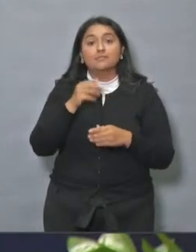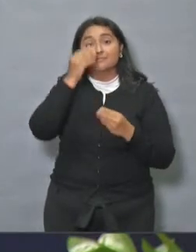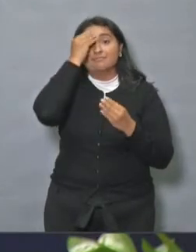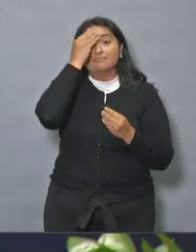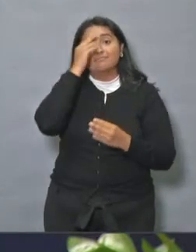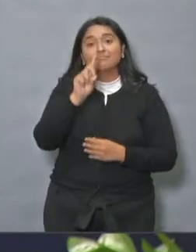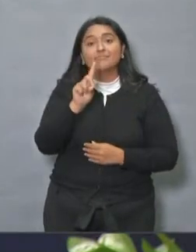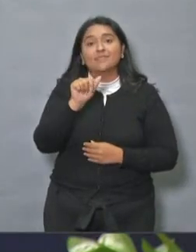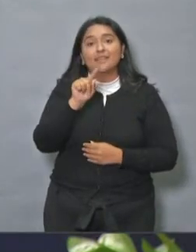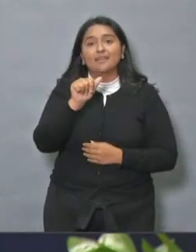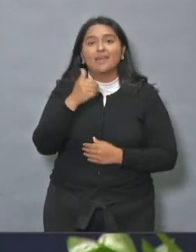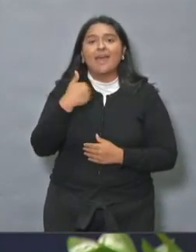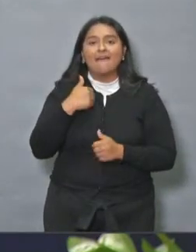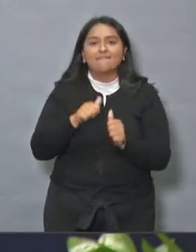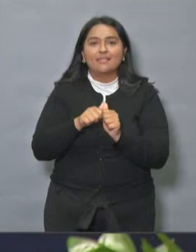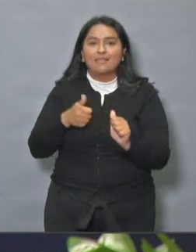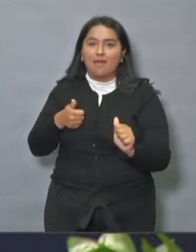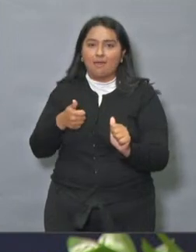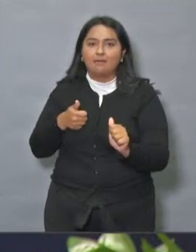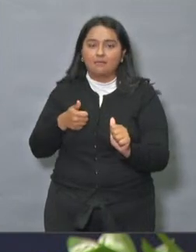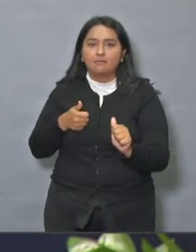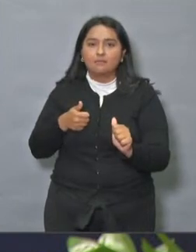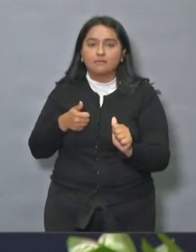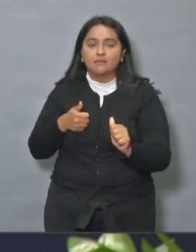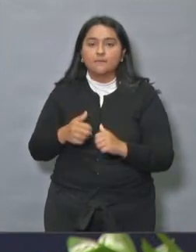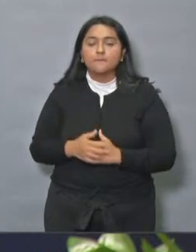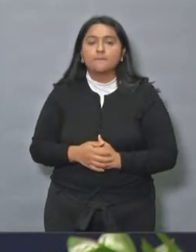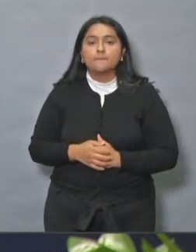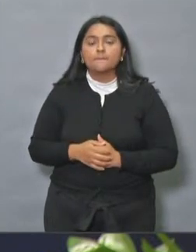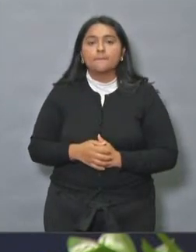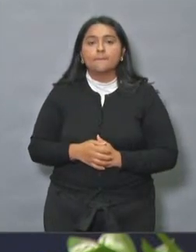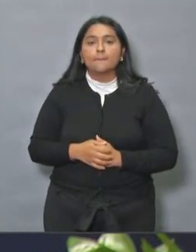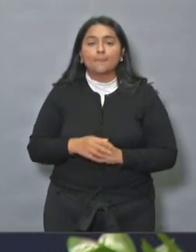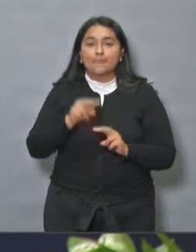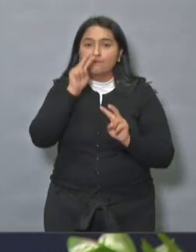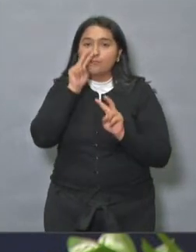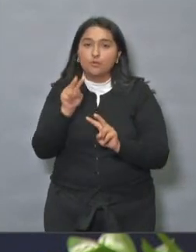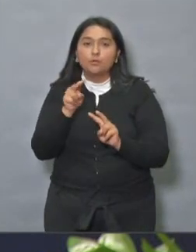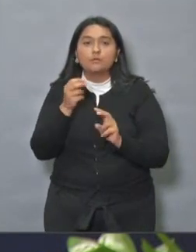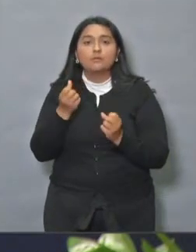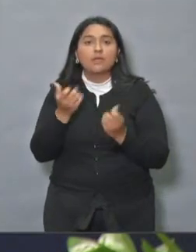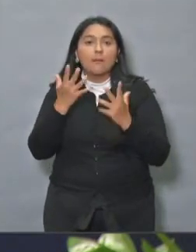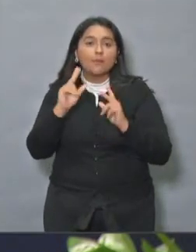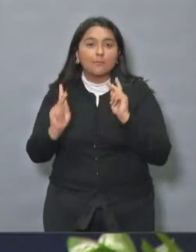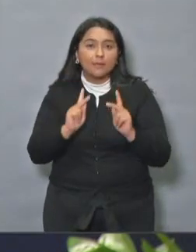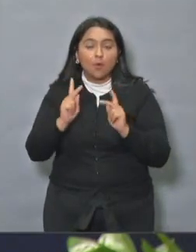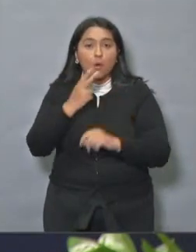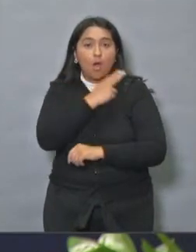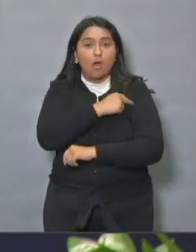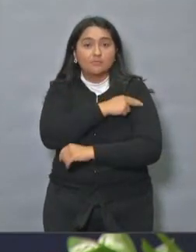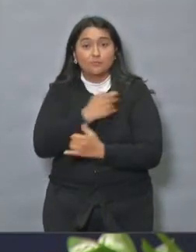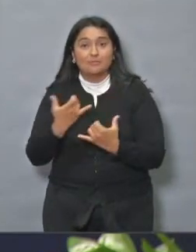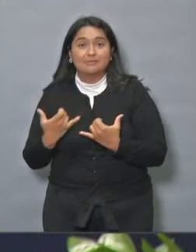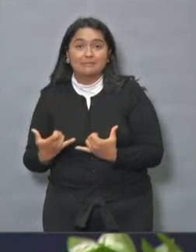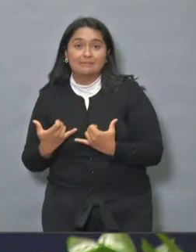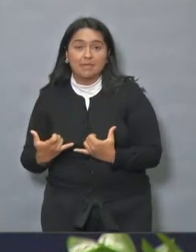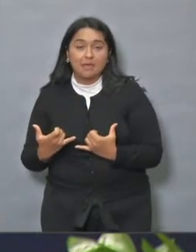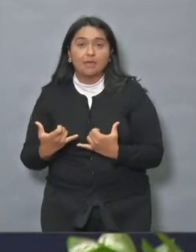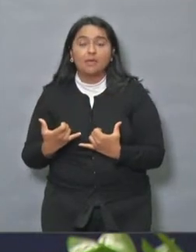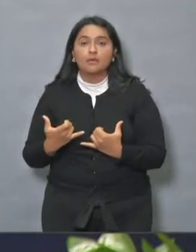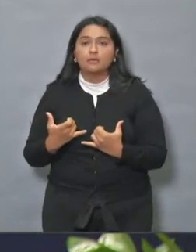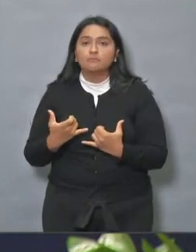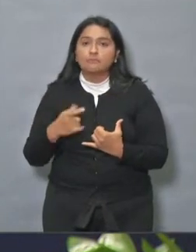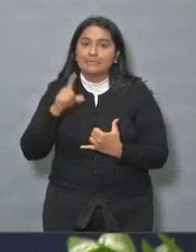about viral transmission. In looking at how many people are in the hospital today, those who need